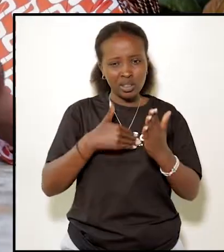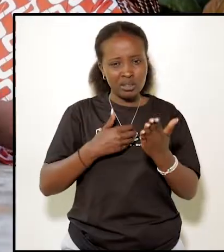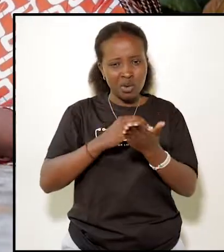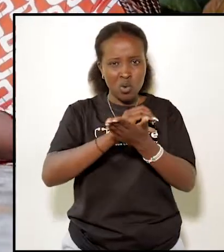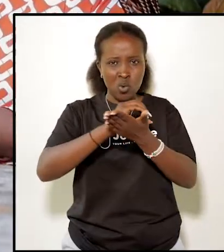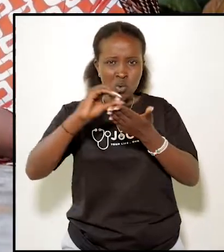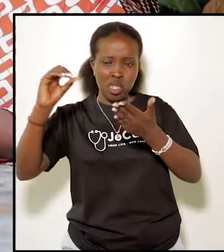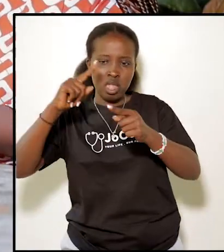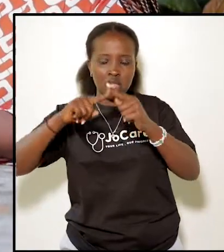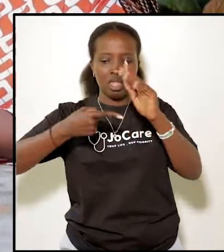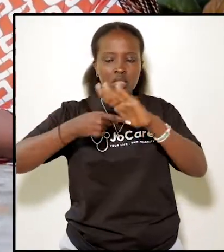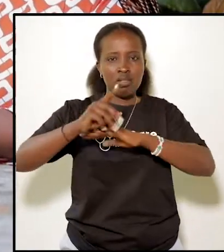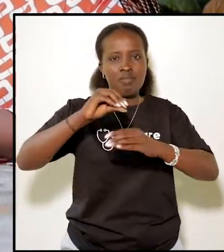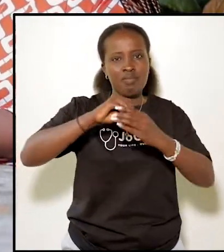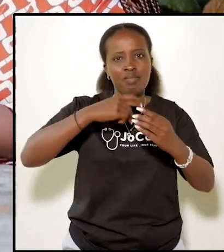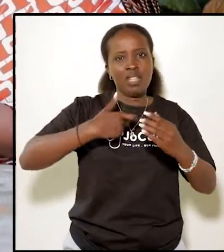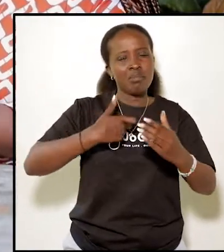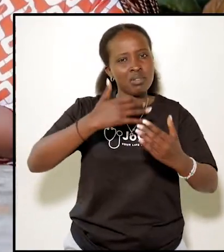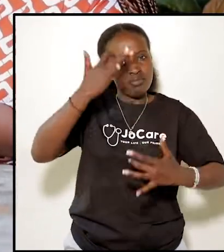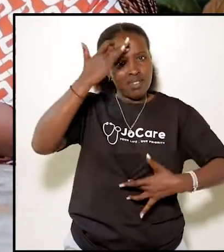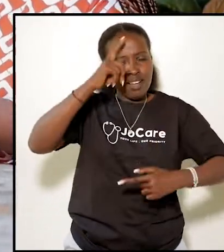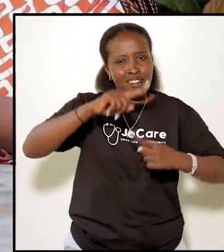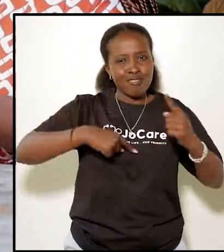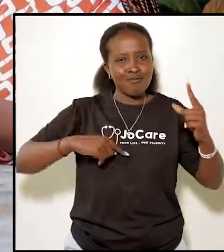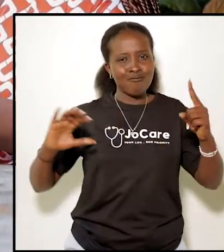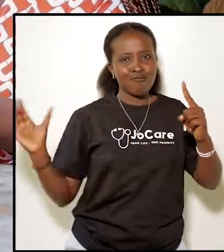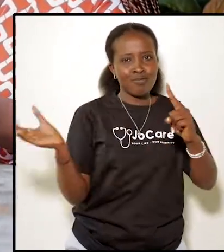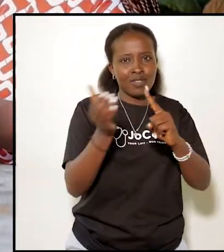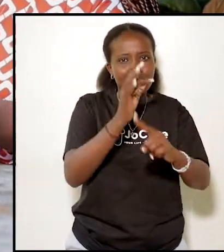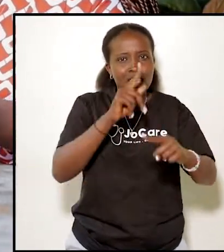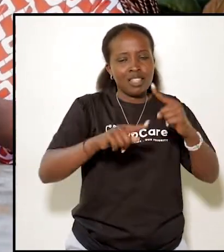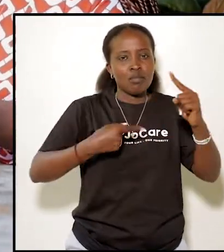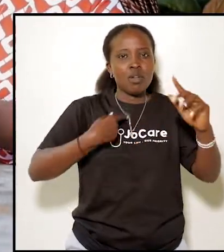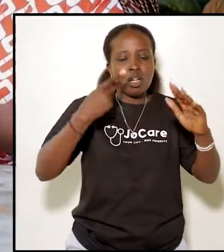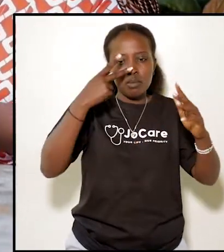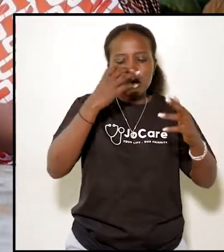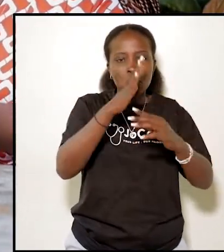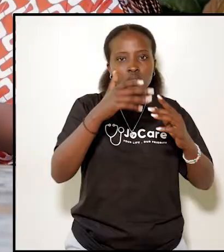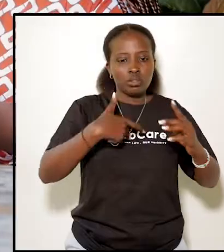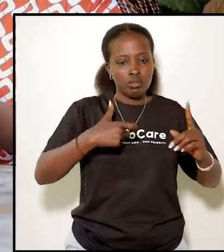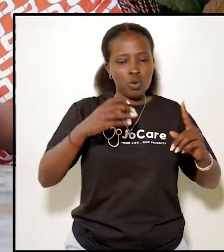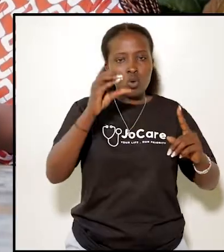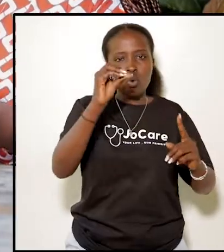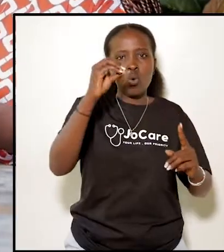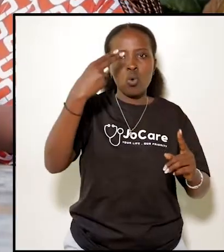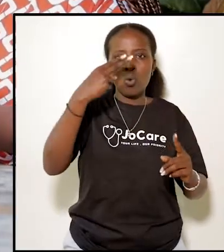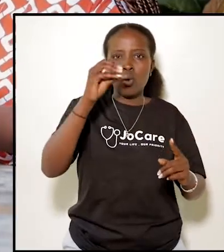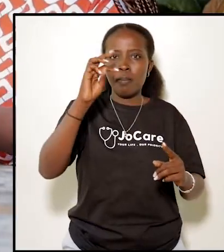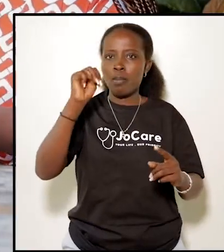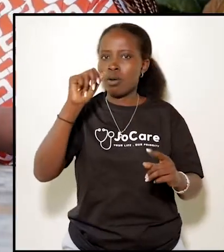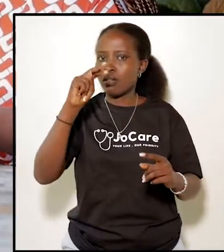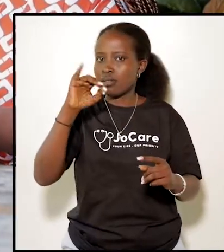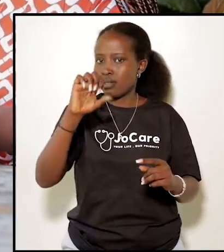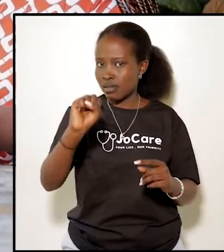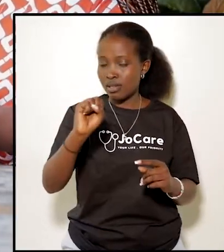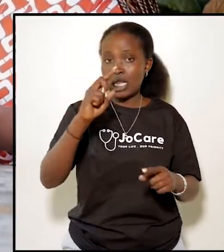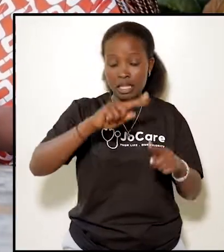hormones that are not being secreted right, or diseases that attack the hormones. We may have